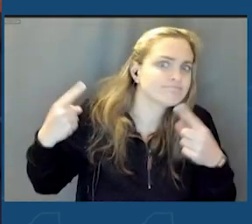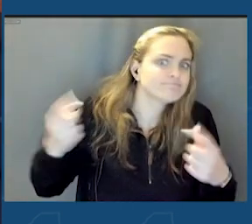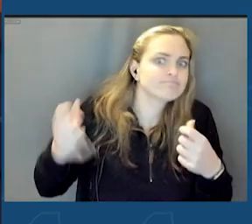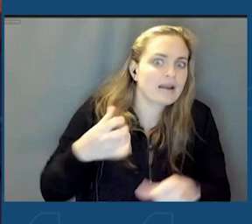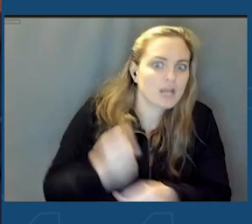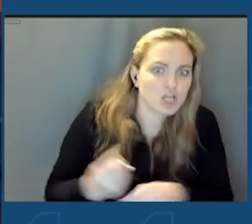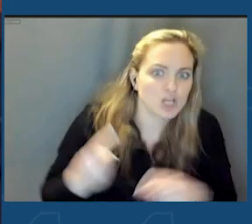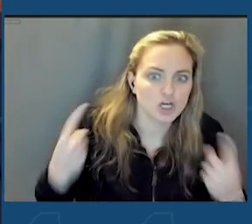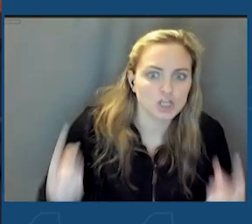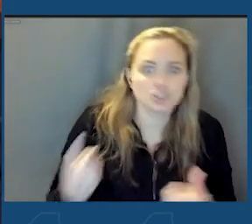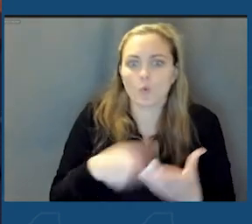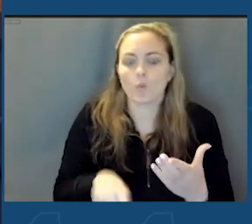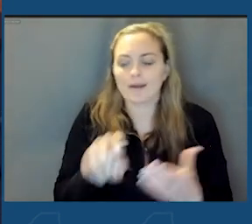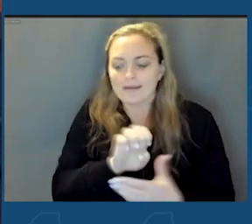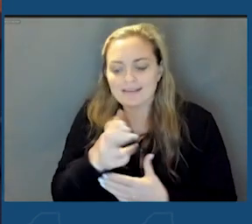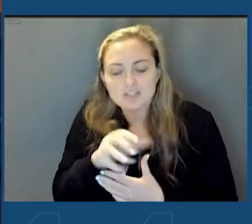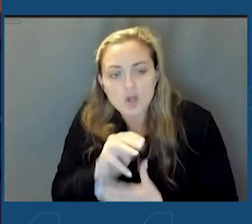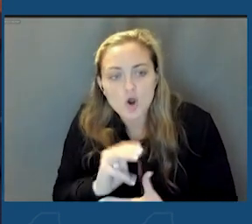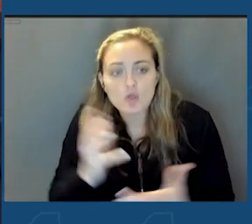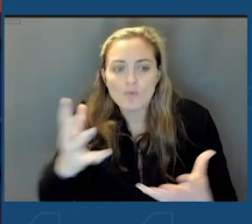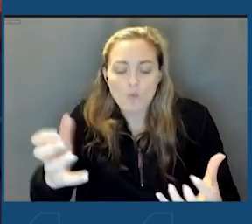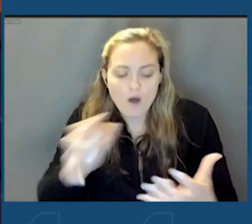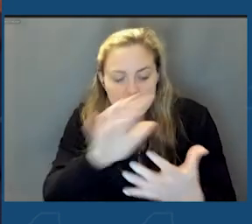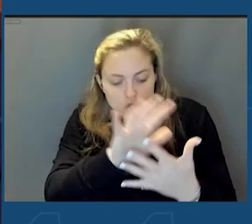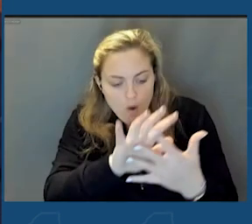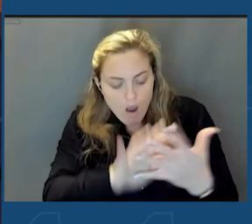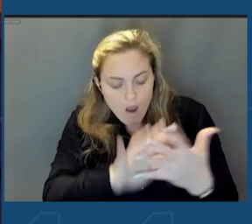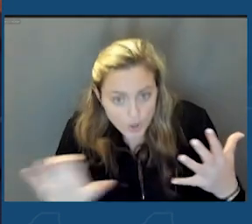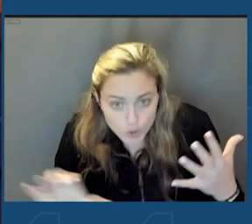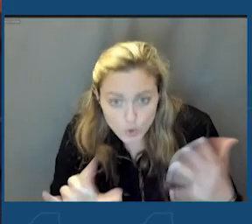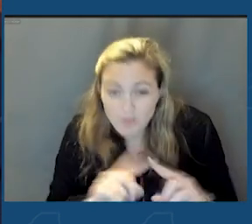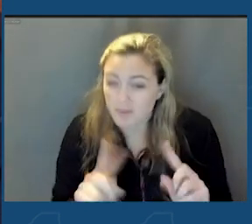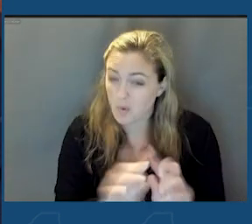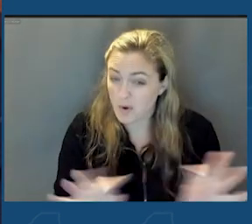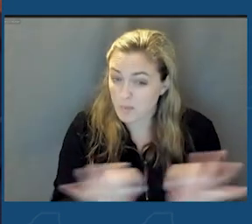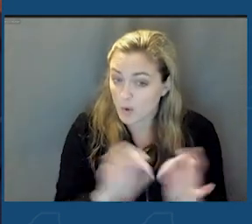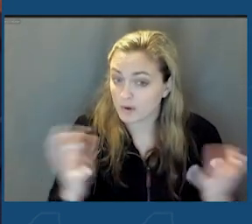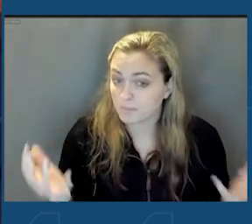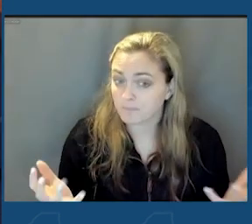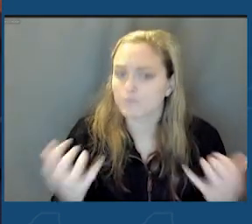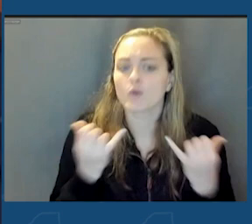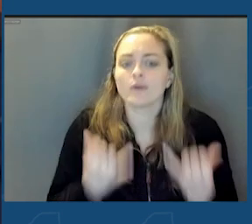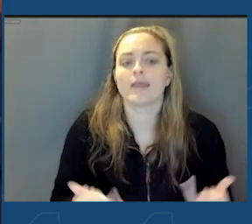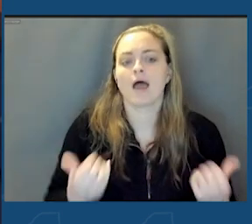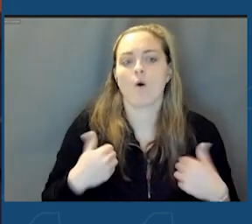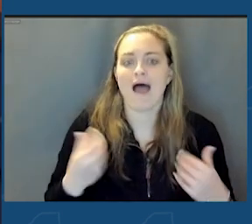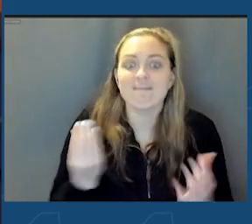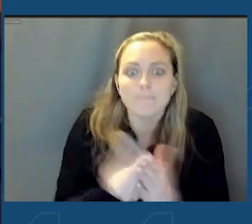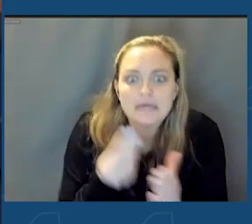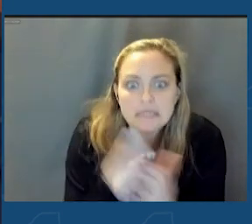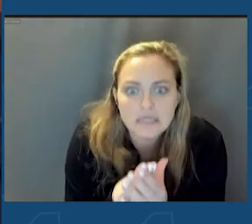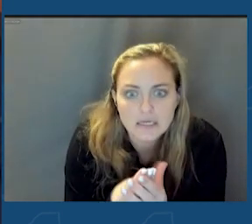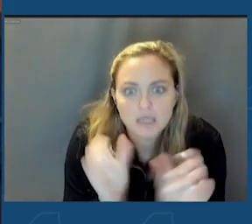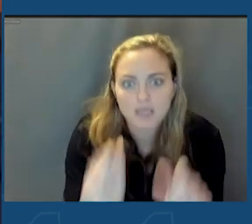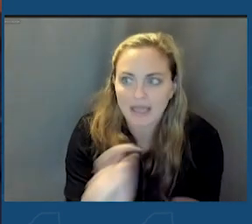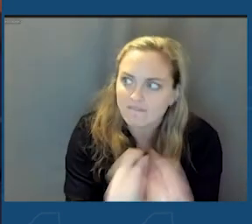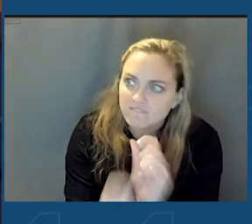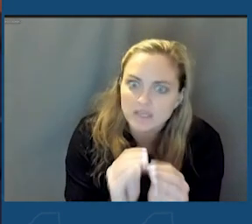as to what East Harlem wanted to do. But more important, we now have money. It's not